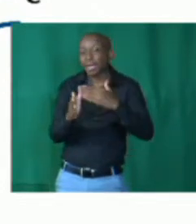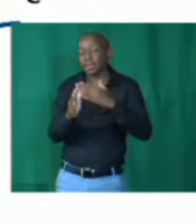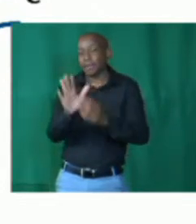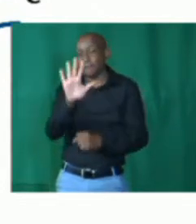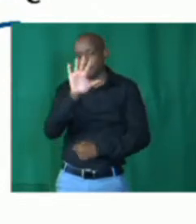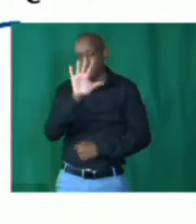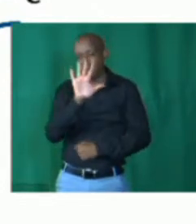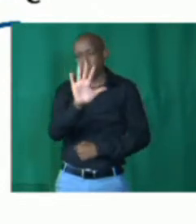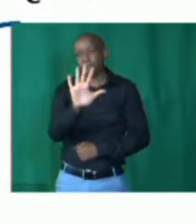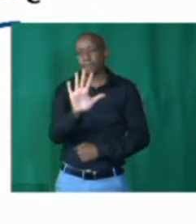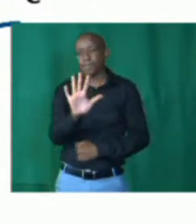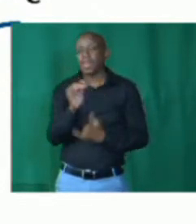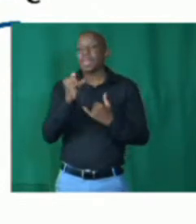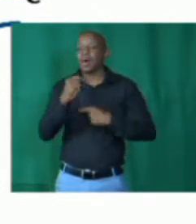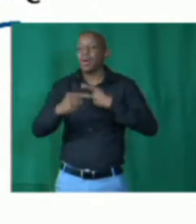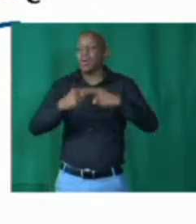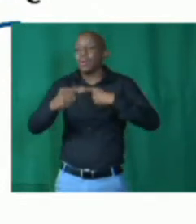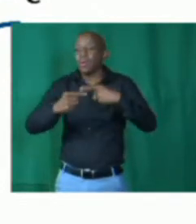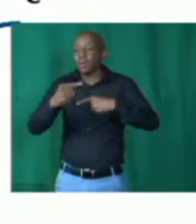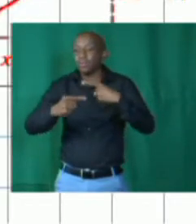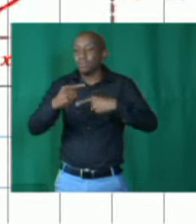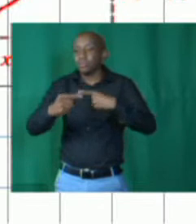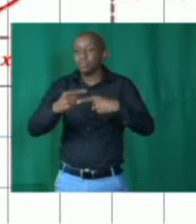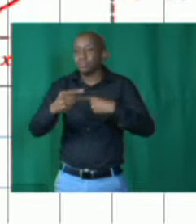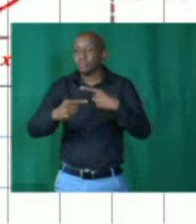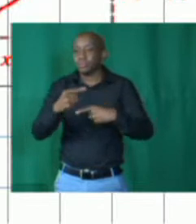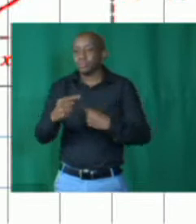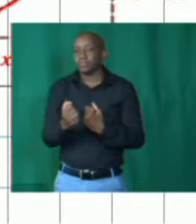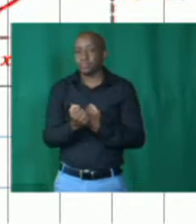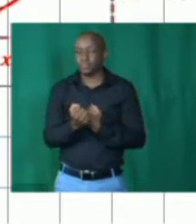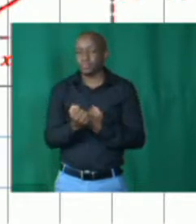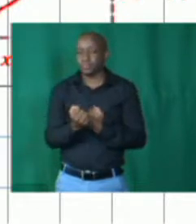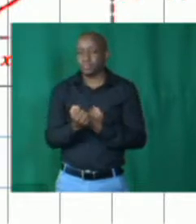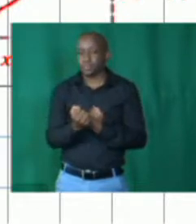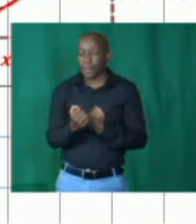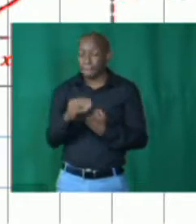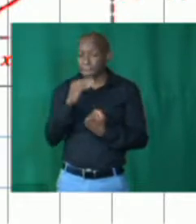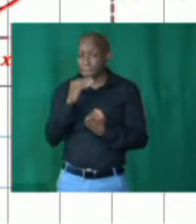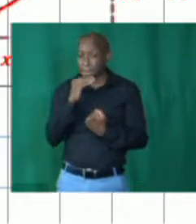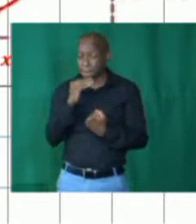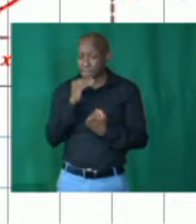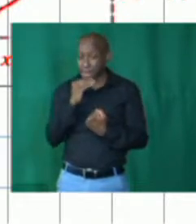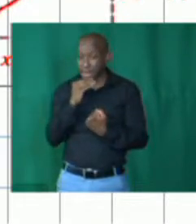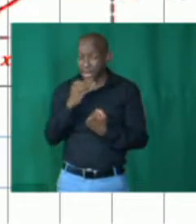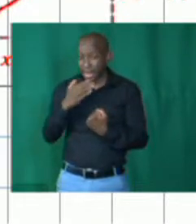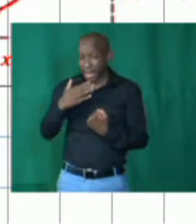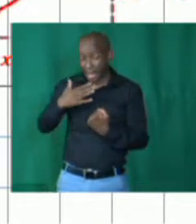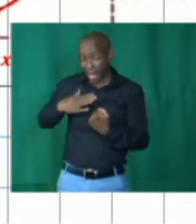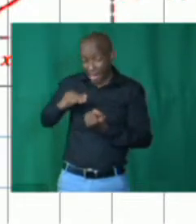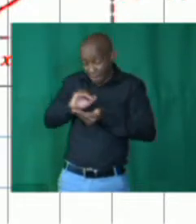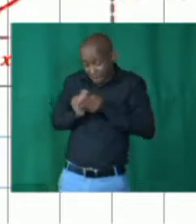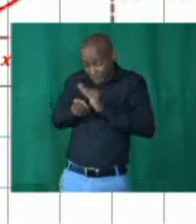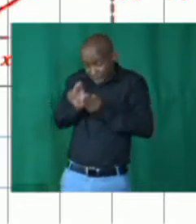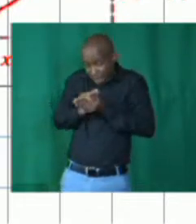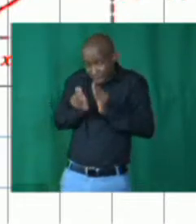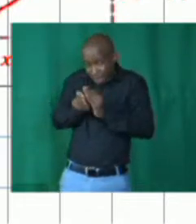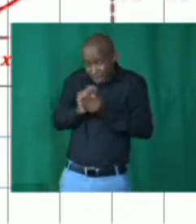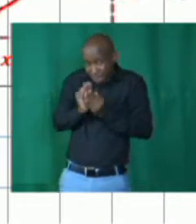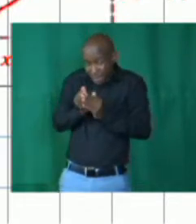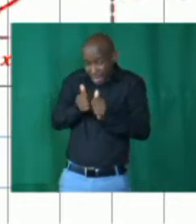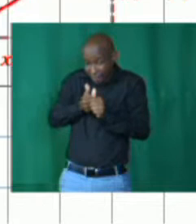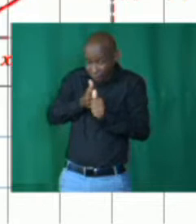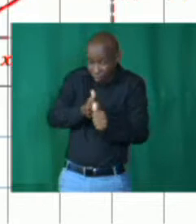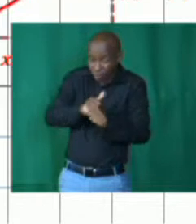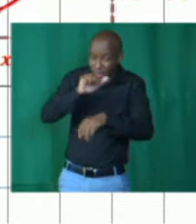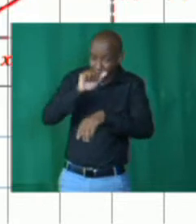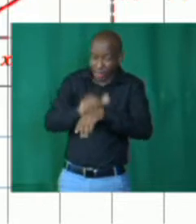5. Let's continue. Of course, we can deduce a formula that makes things easier